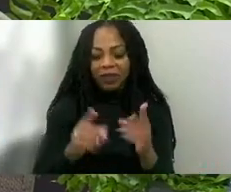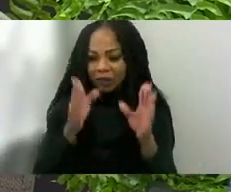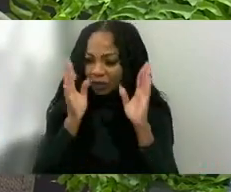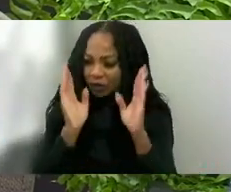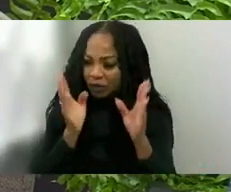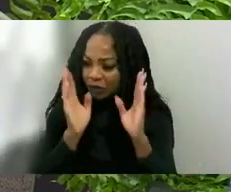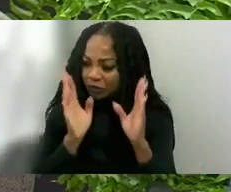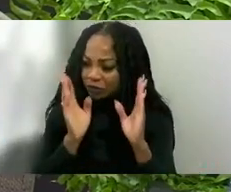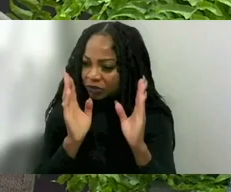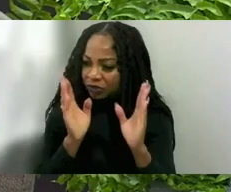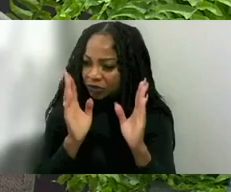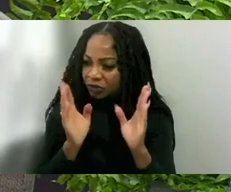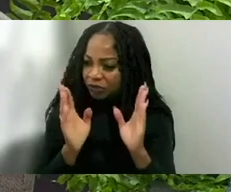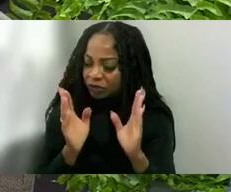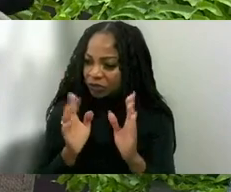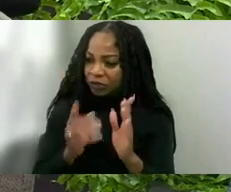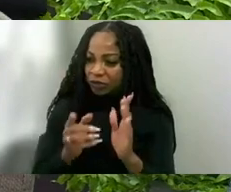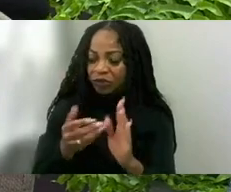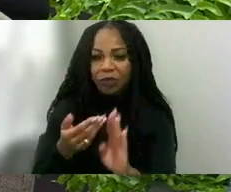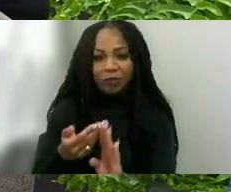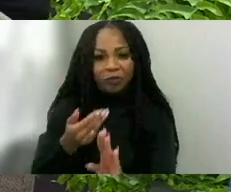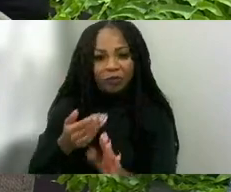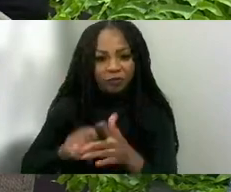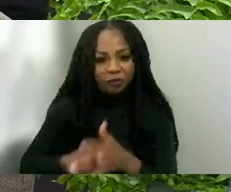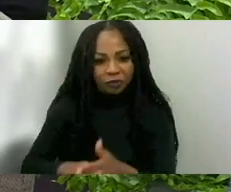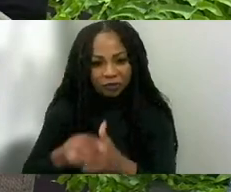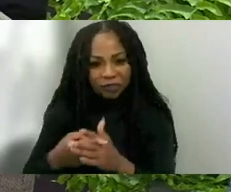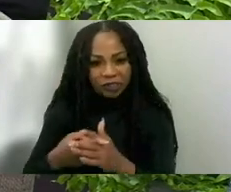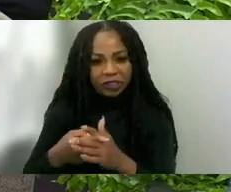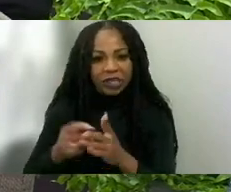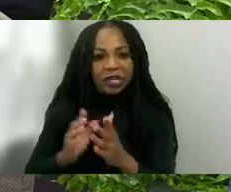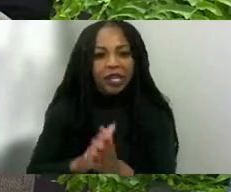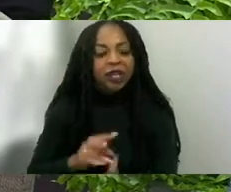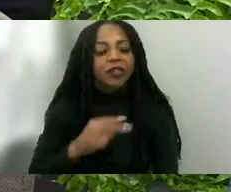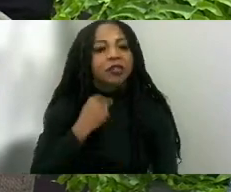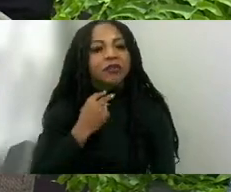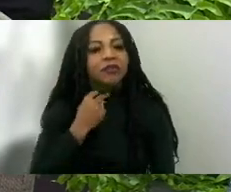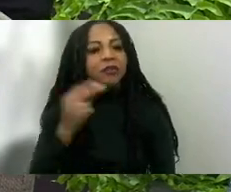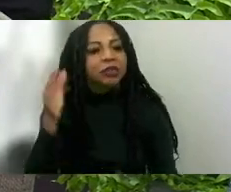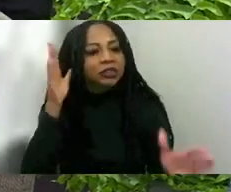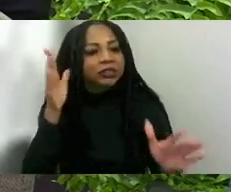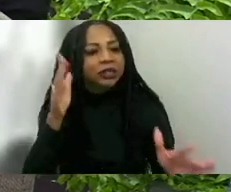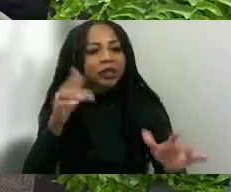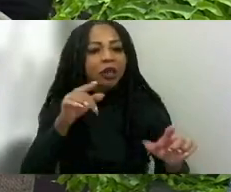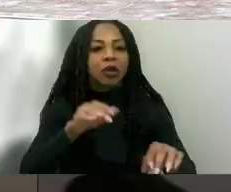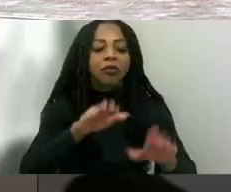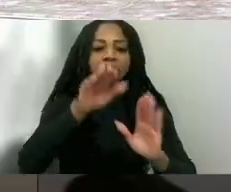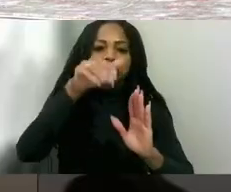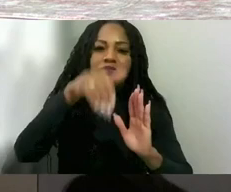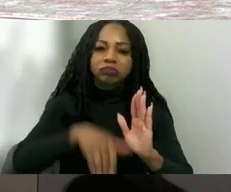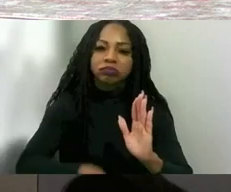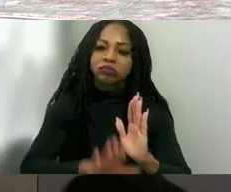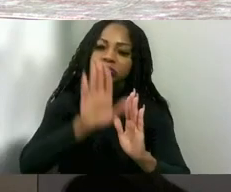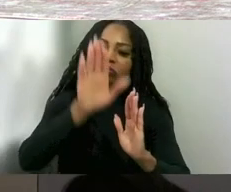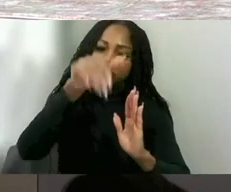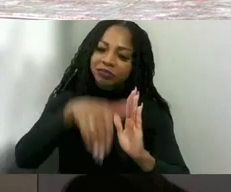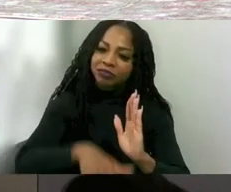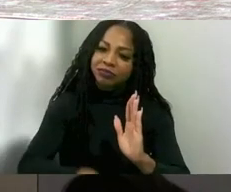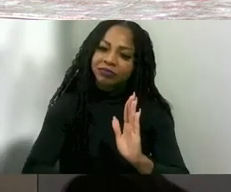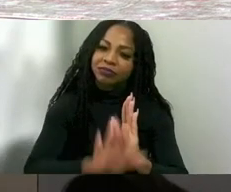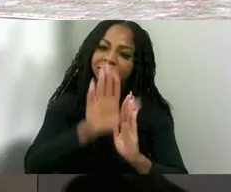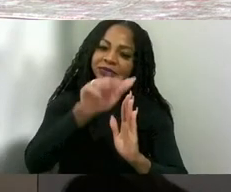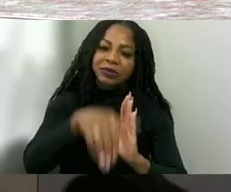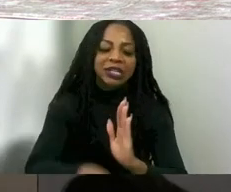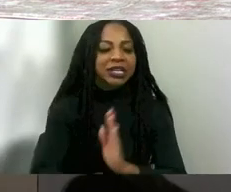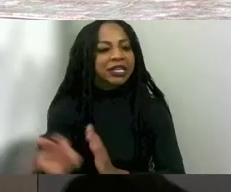go into. The sound of the voice changes. It's like a wave in the sea. I